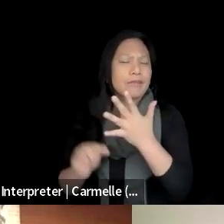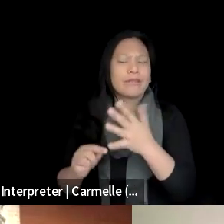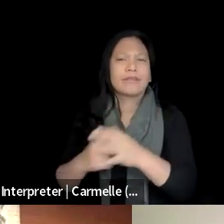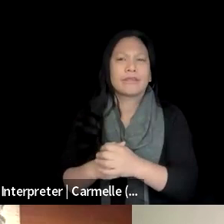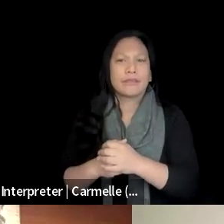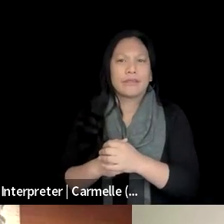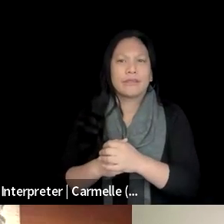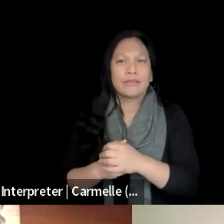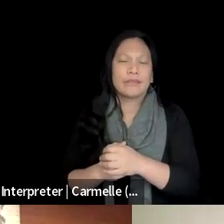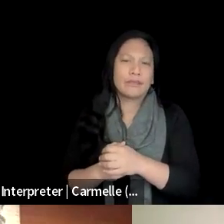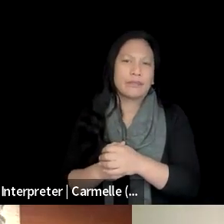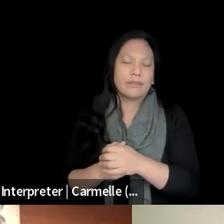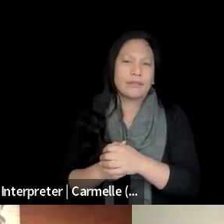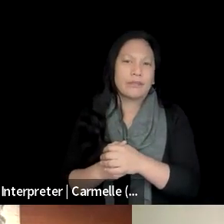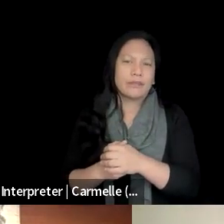flow.